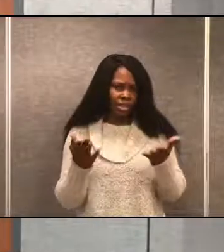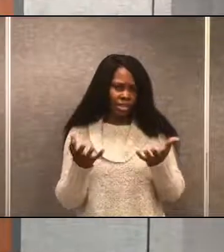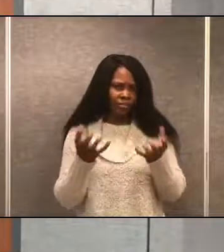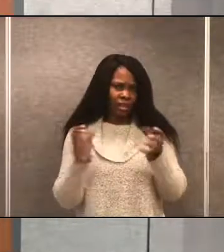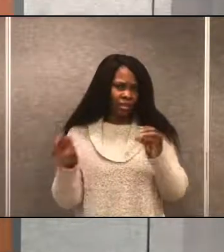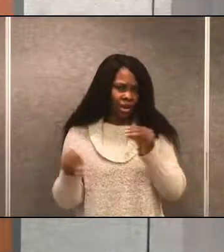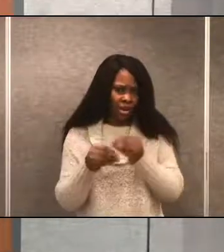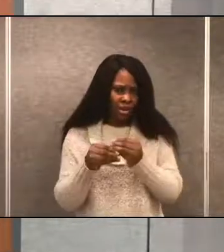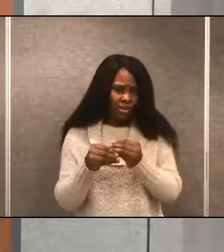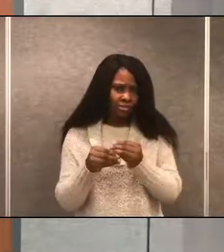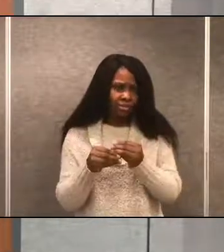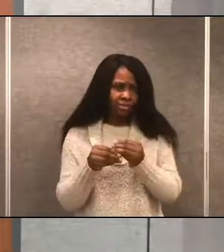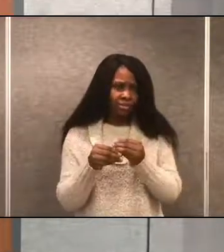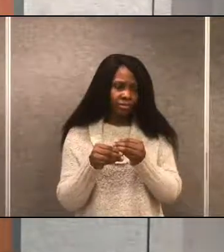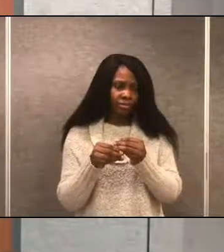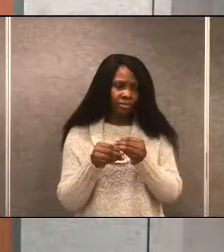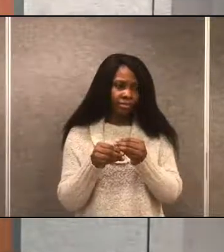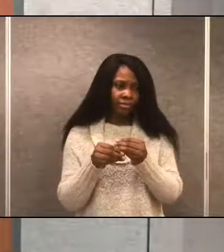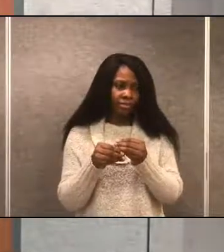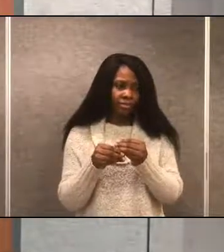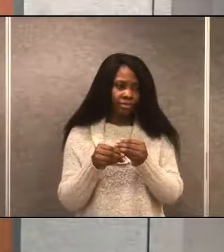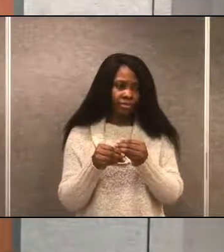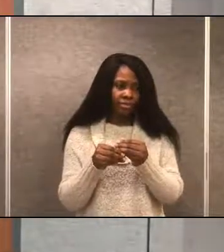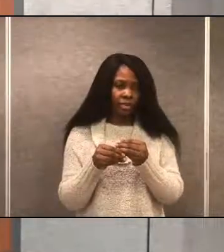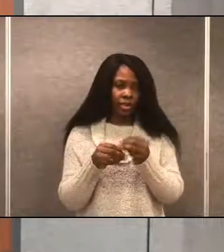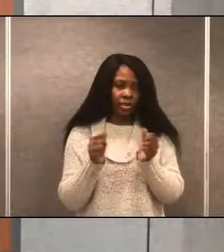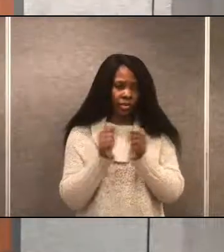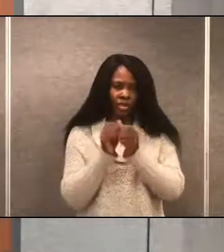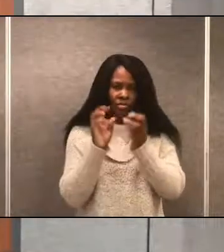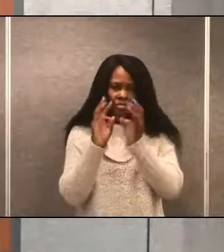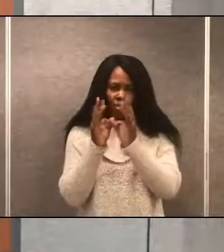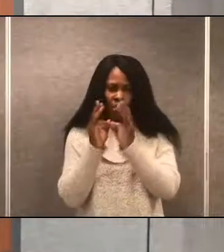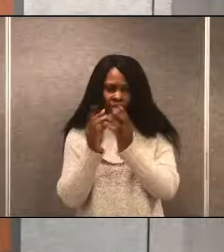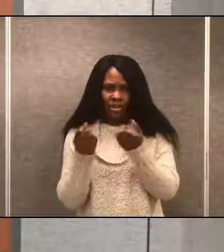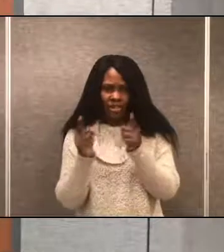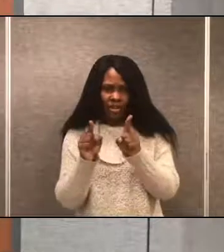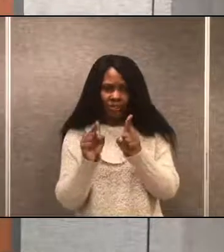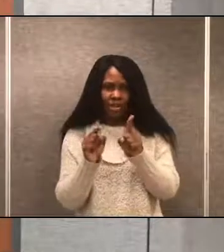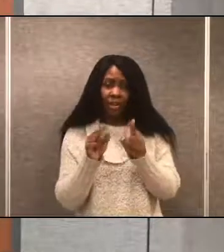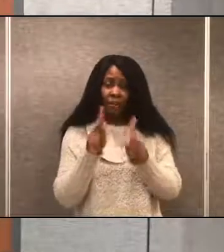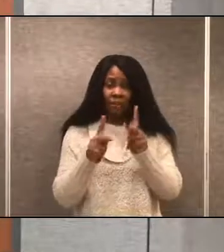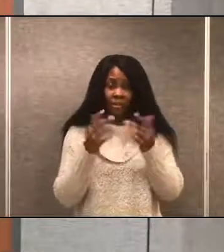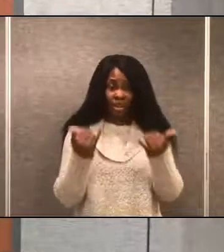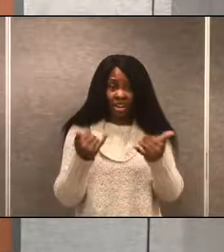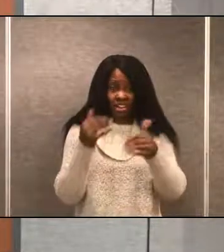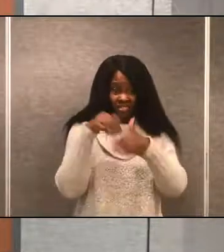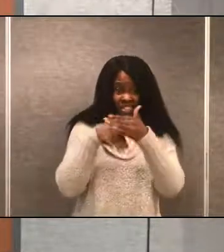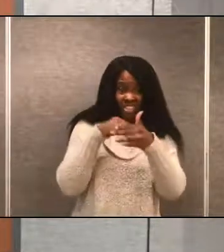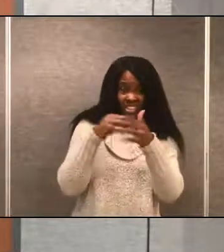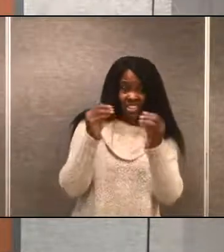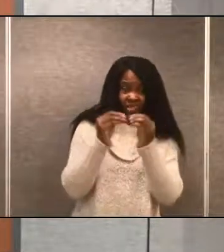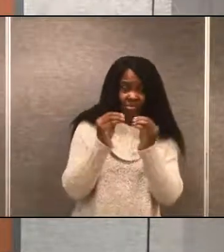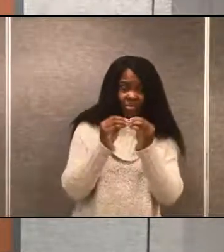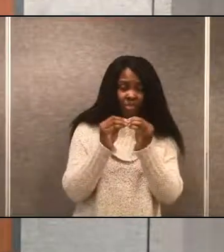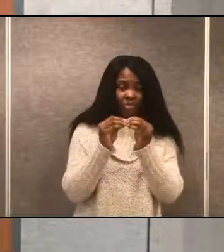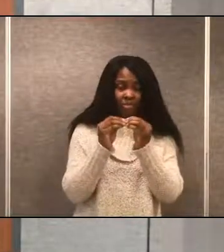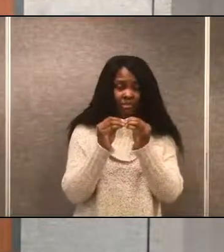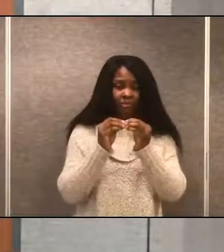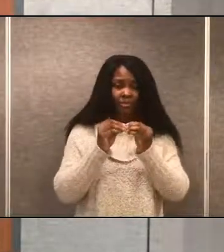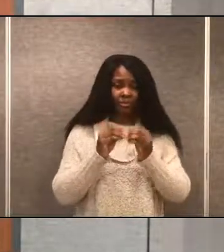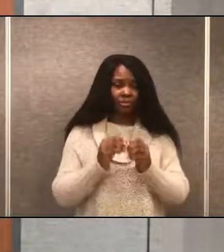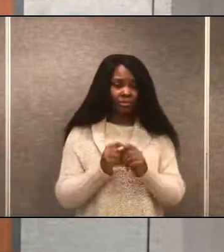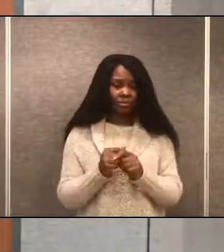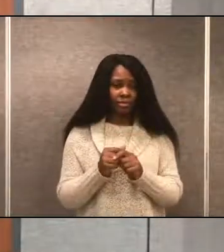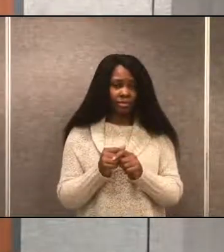add is that, coupled with the weather that we have, a lot of people are staying indoors the more. We